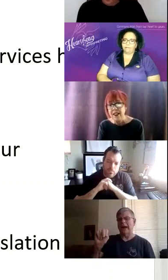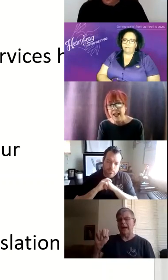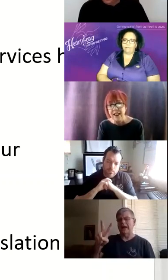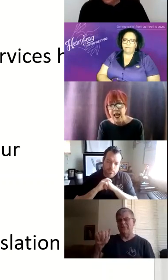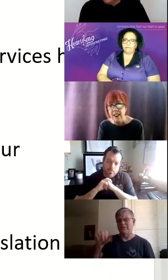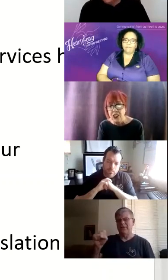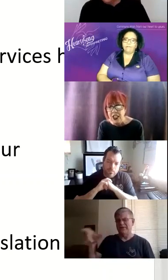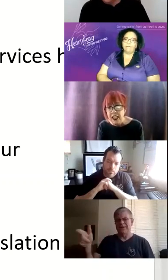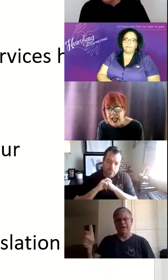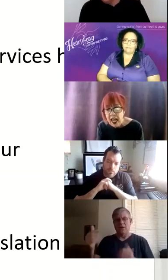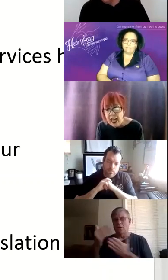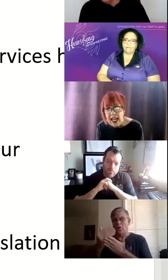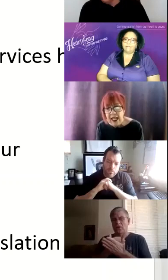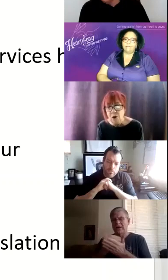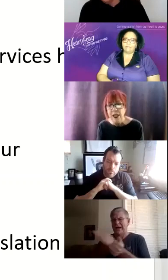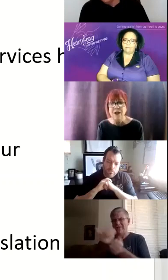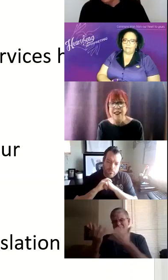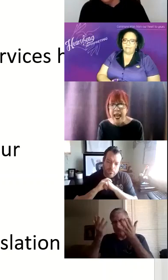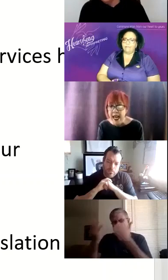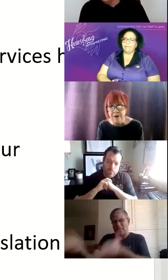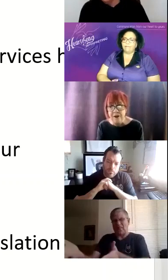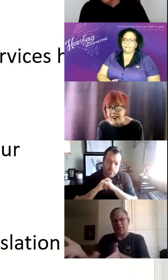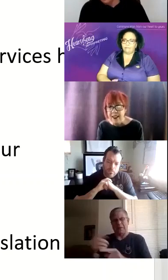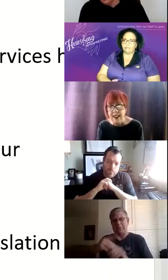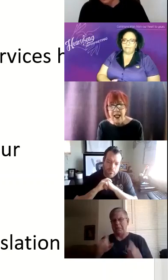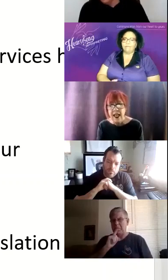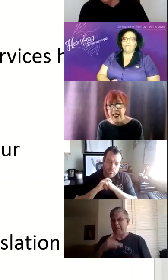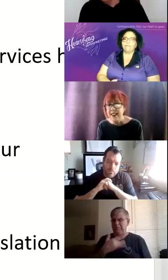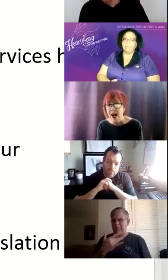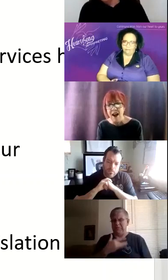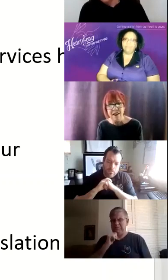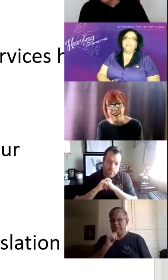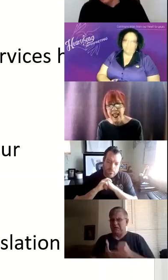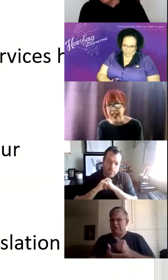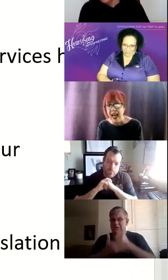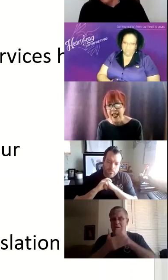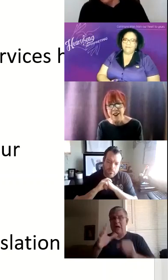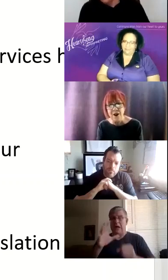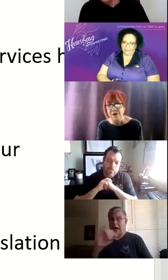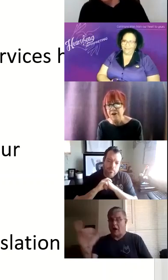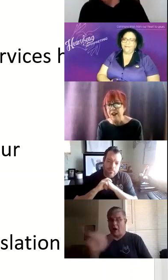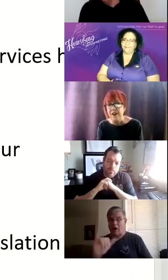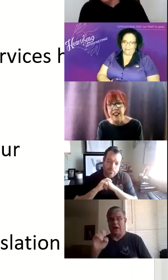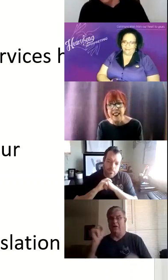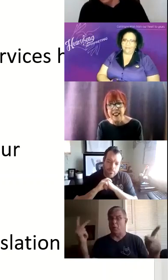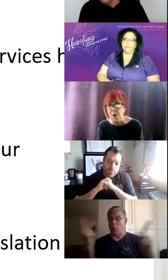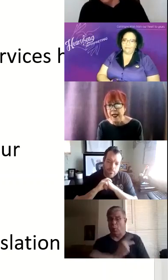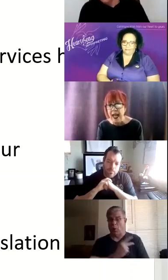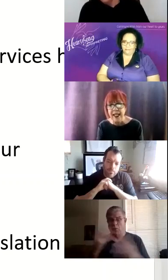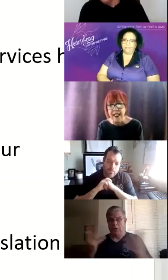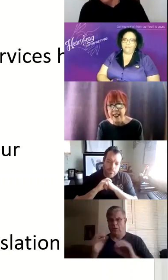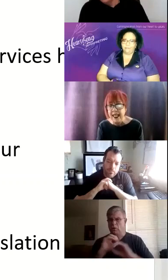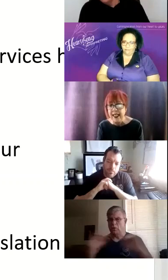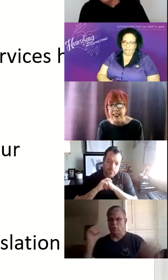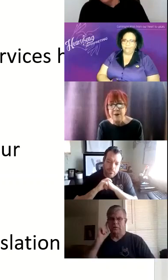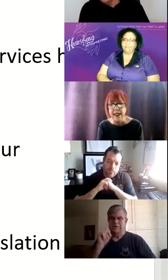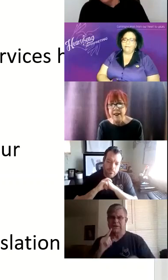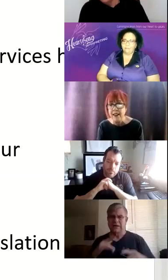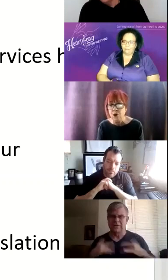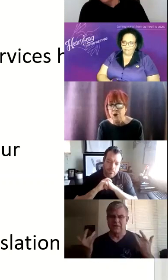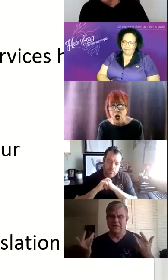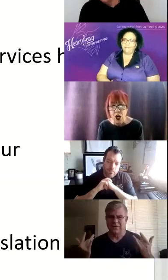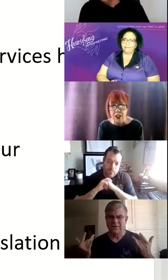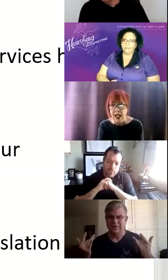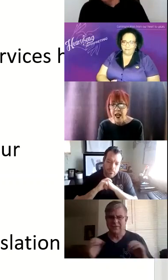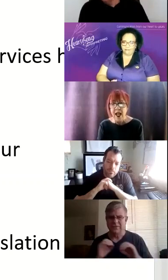the technology, and we use Canvas is ours, and I don't feel that it's helping anything. It's making